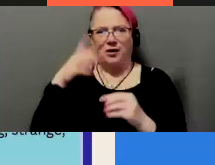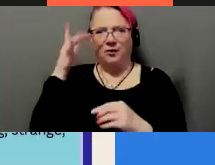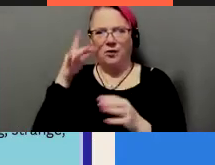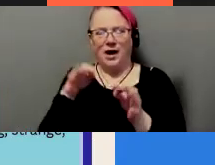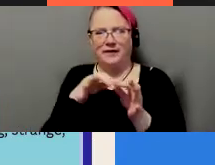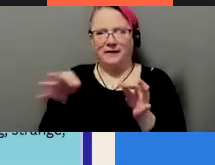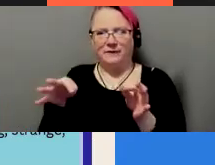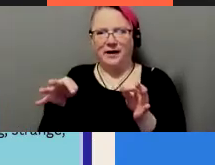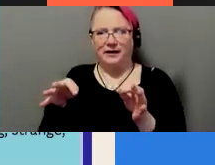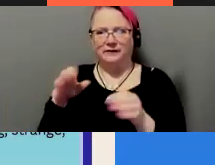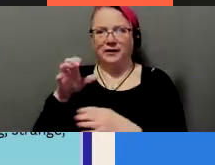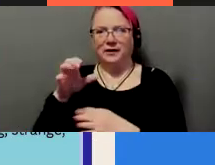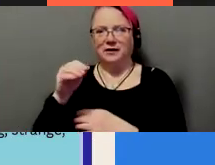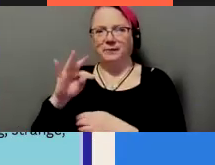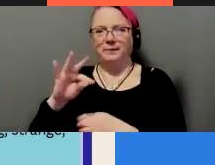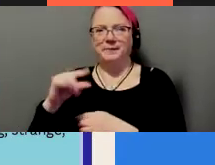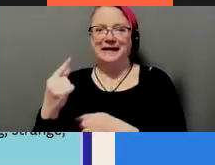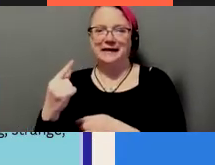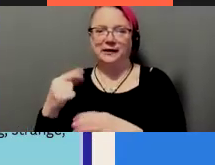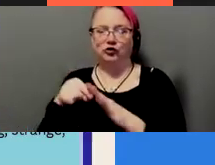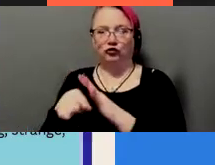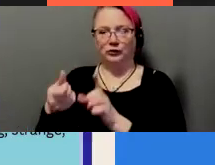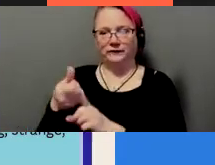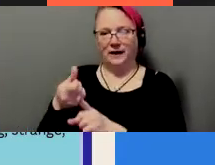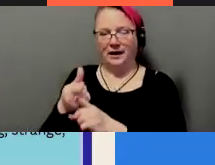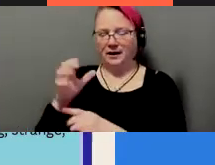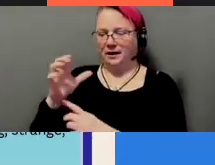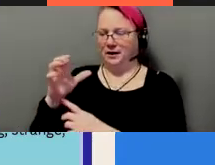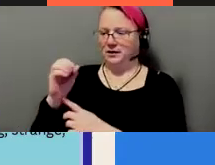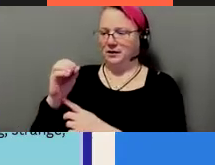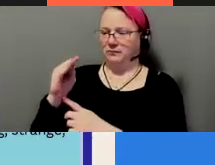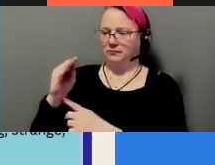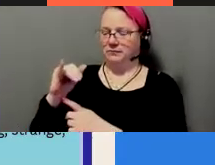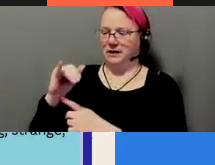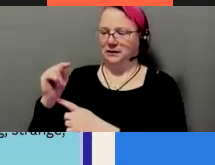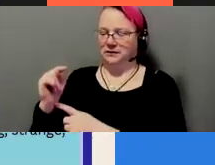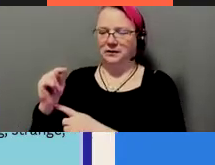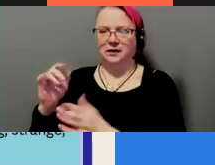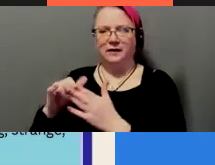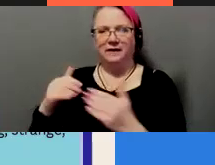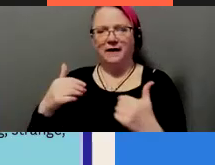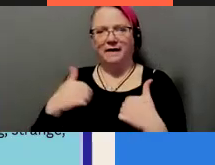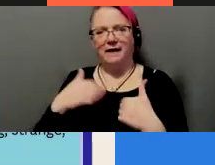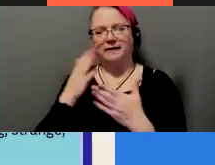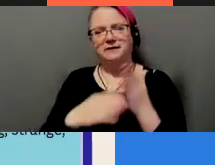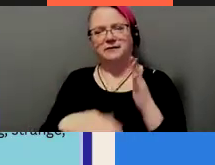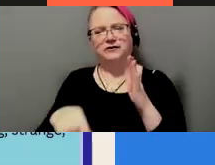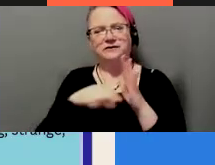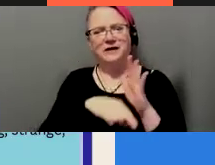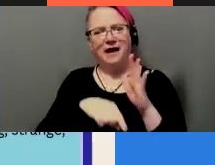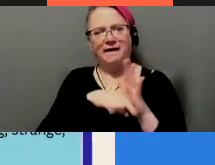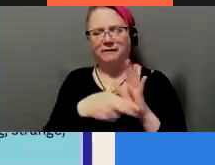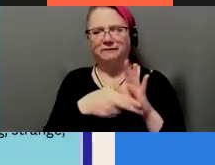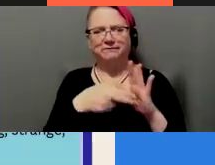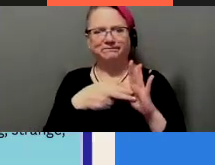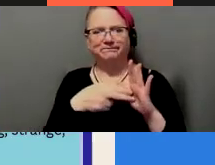committing suicide be harmful? What is it about that word commit that just has some negative connotations around